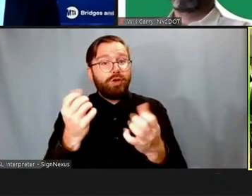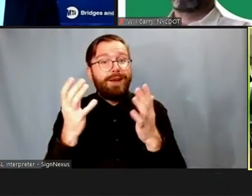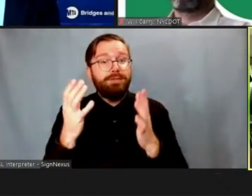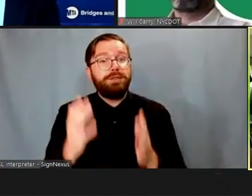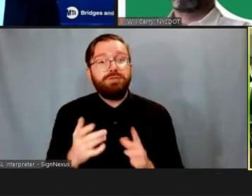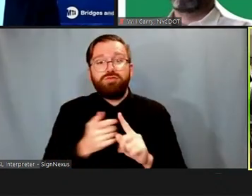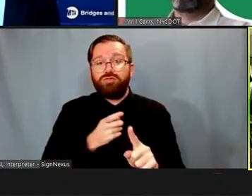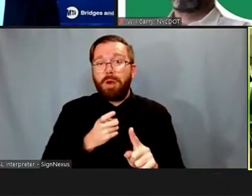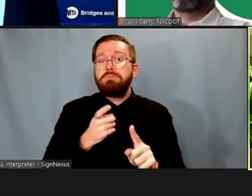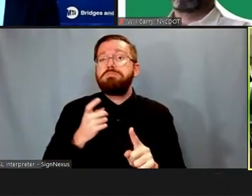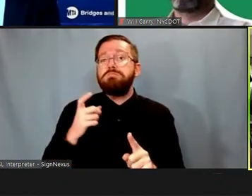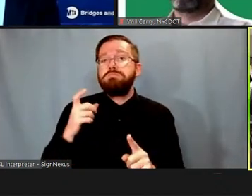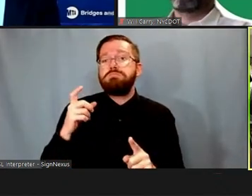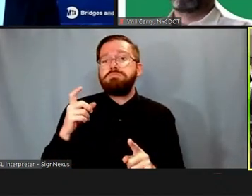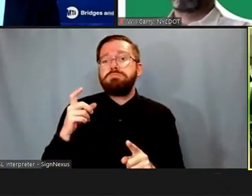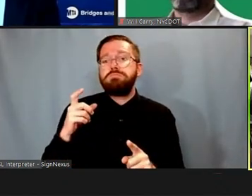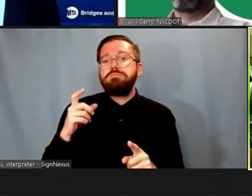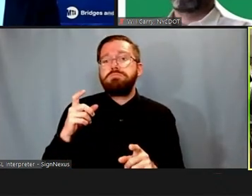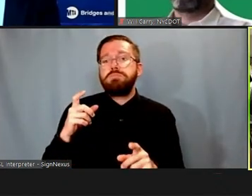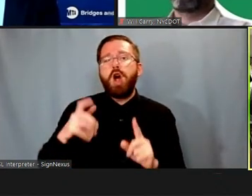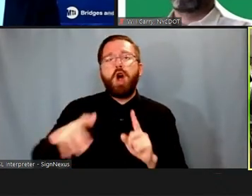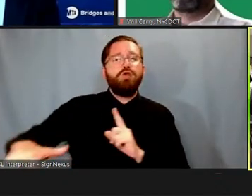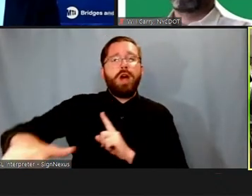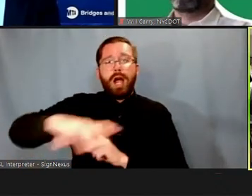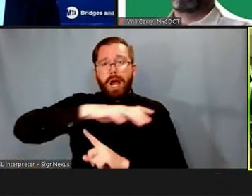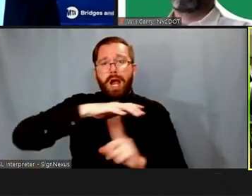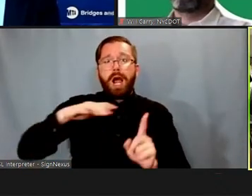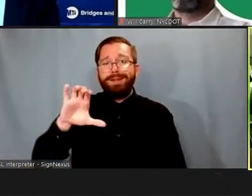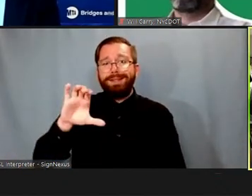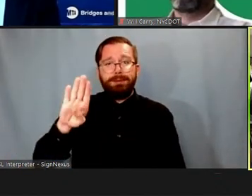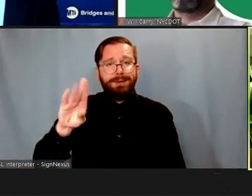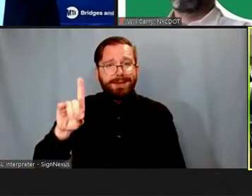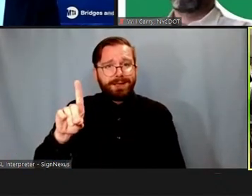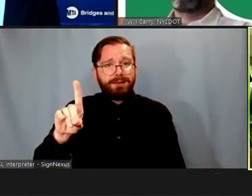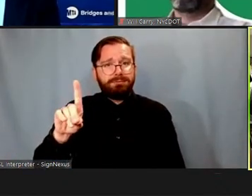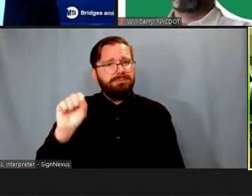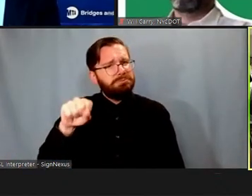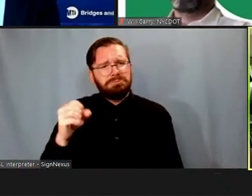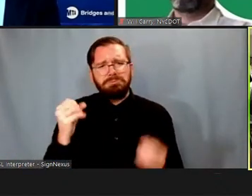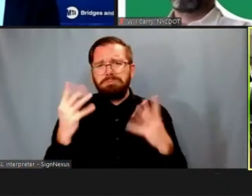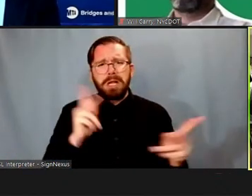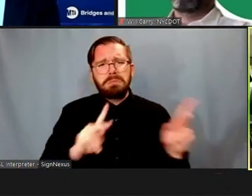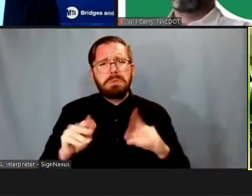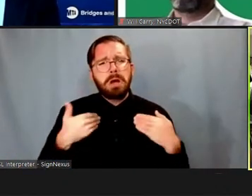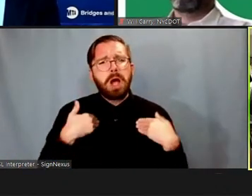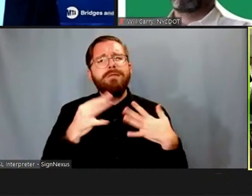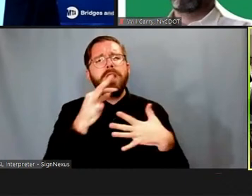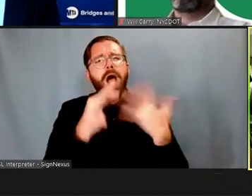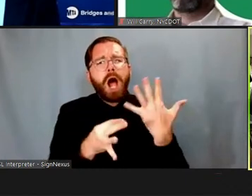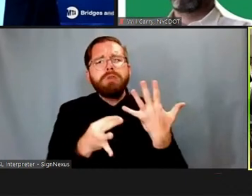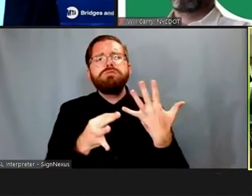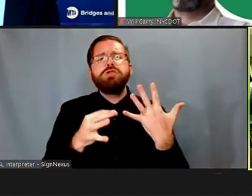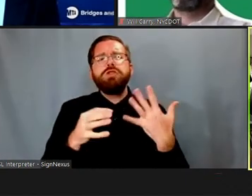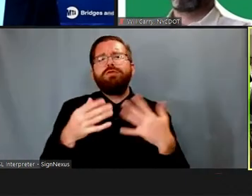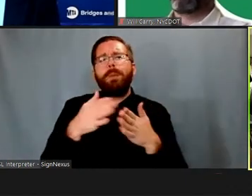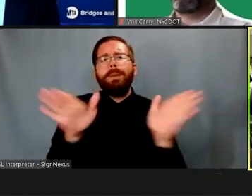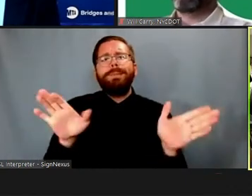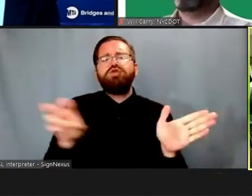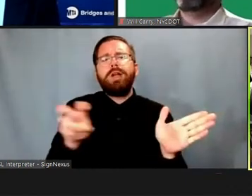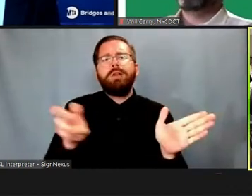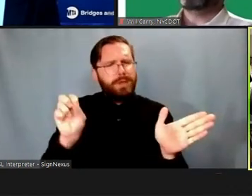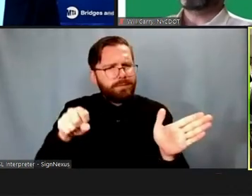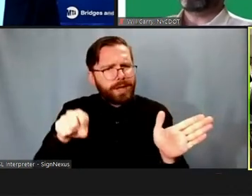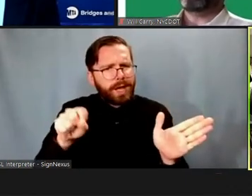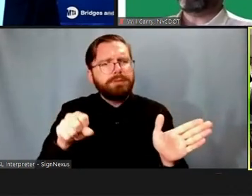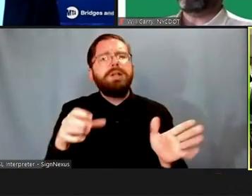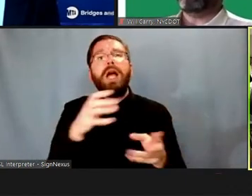within the immediate vicinity of the cbd a great number do have a variety of public transportation options available to them and many don't